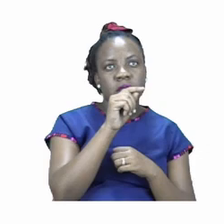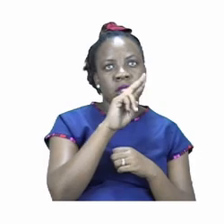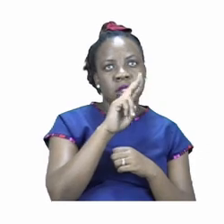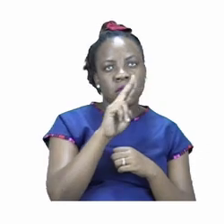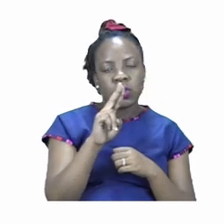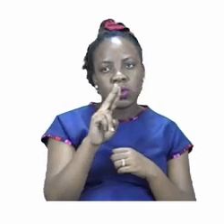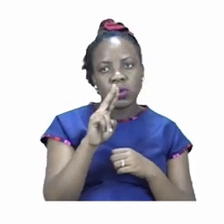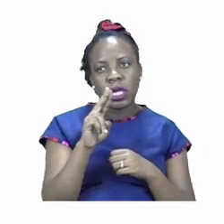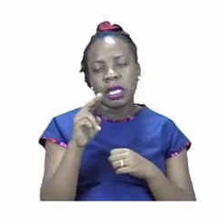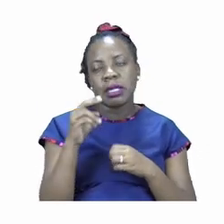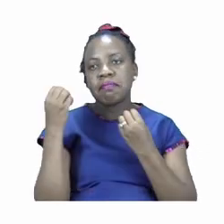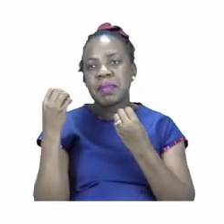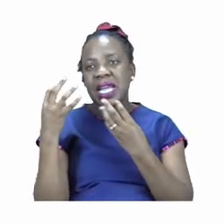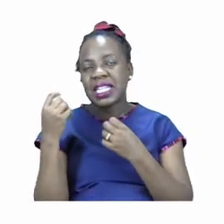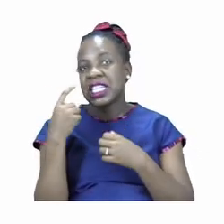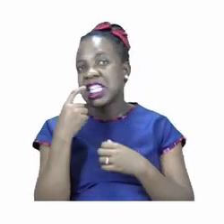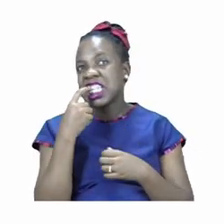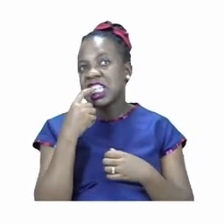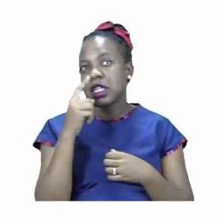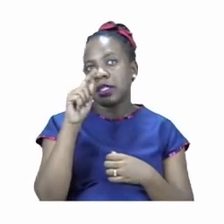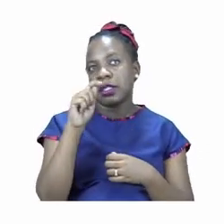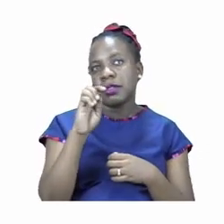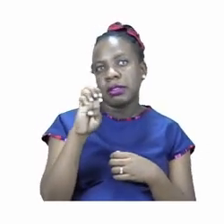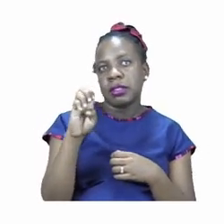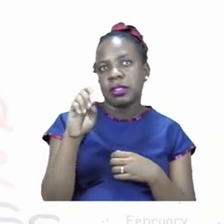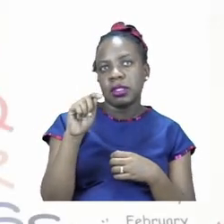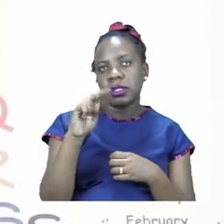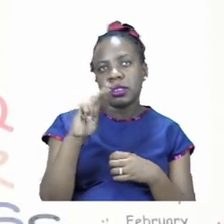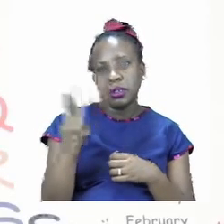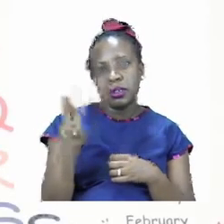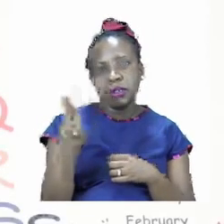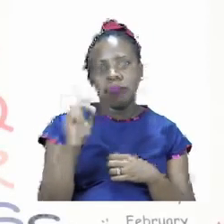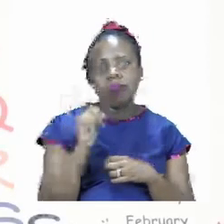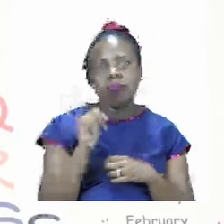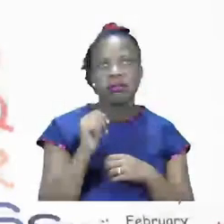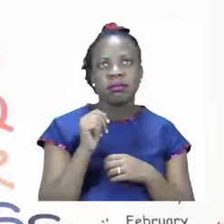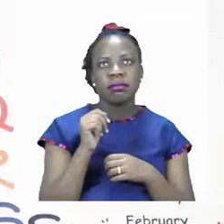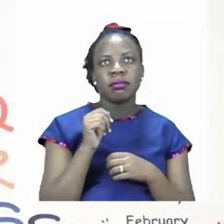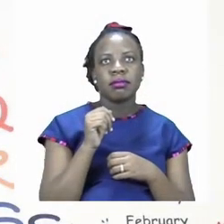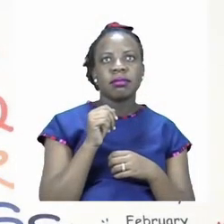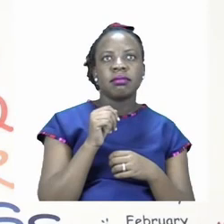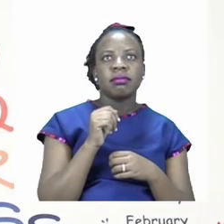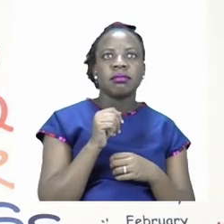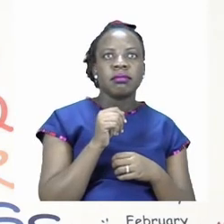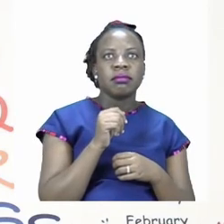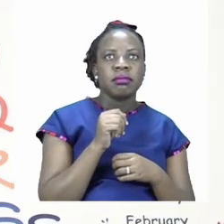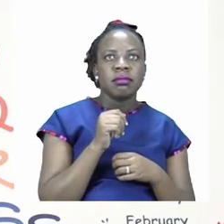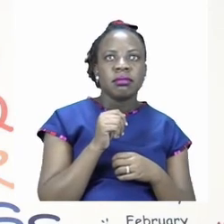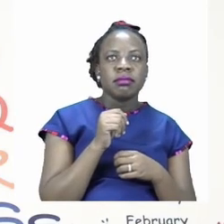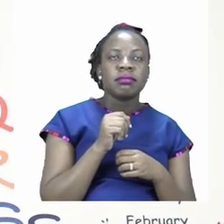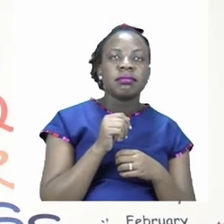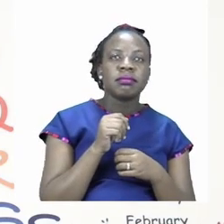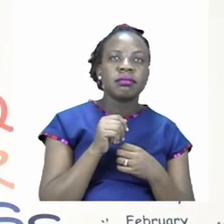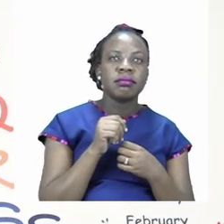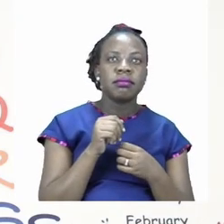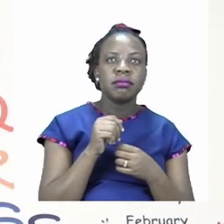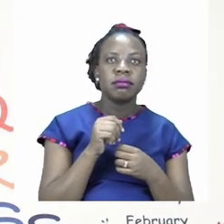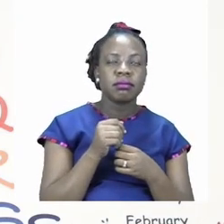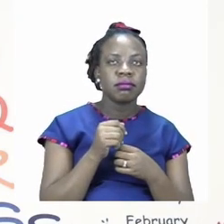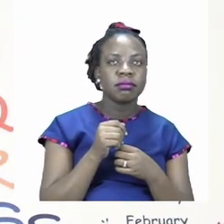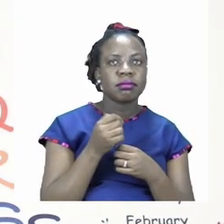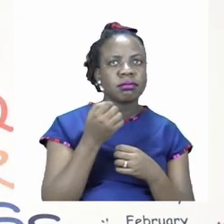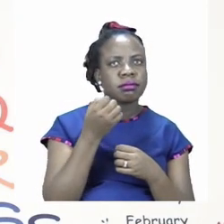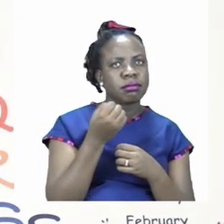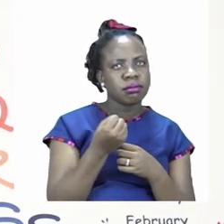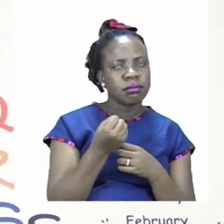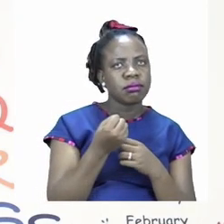together. Let's take a look at the board. Now I have a few more words that have singular and plural